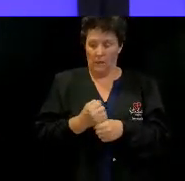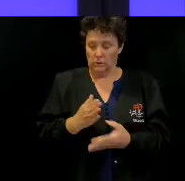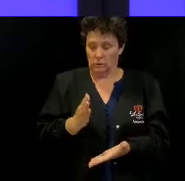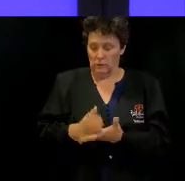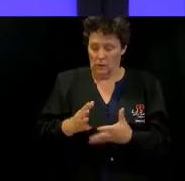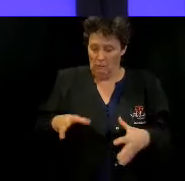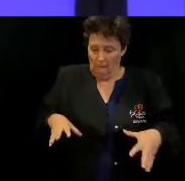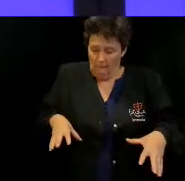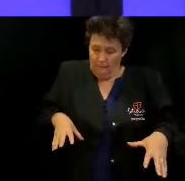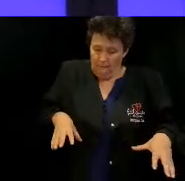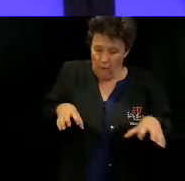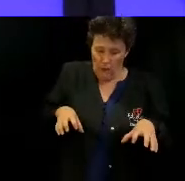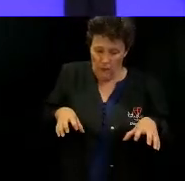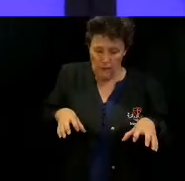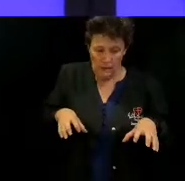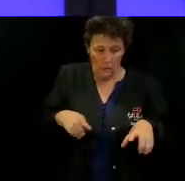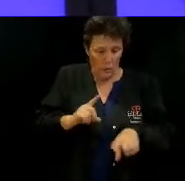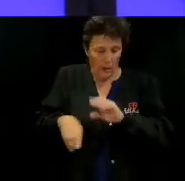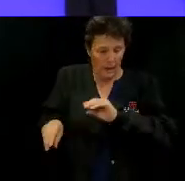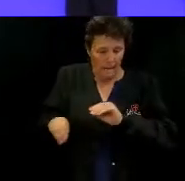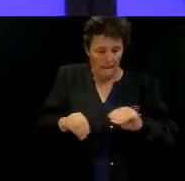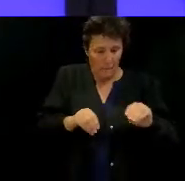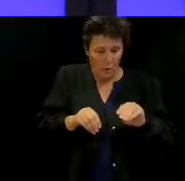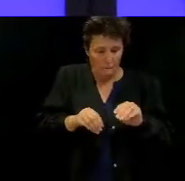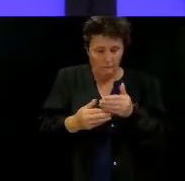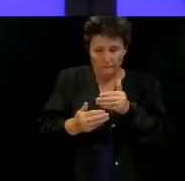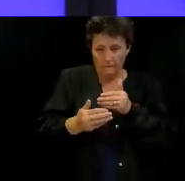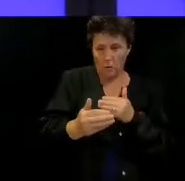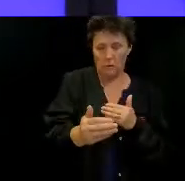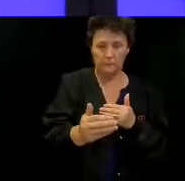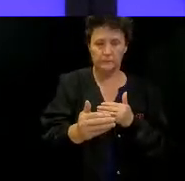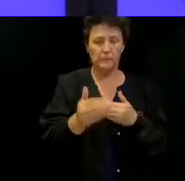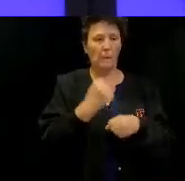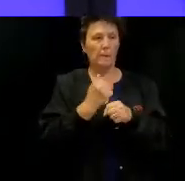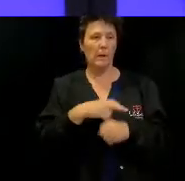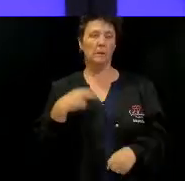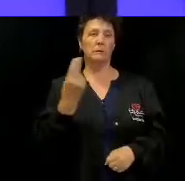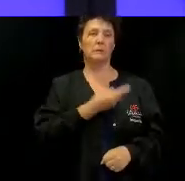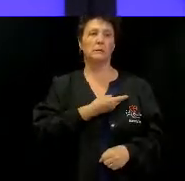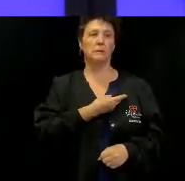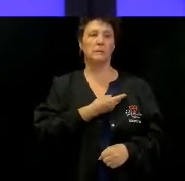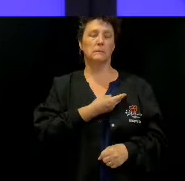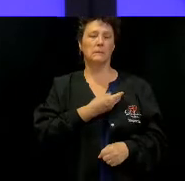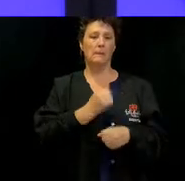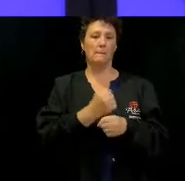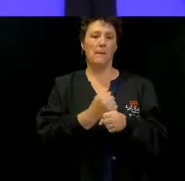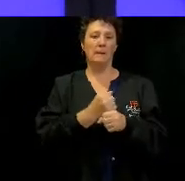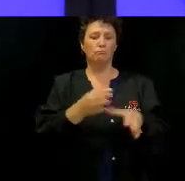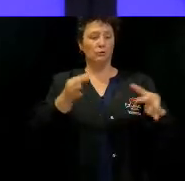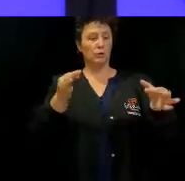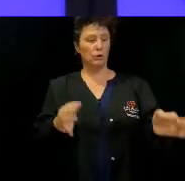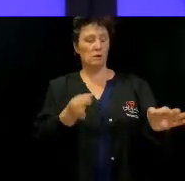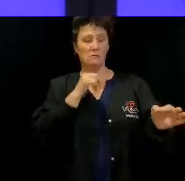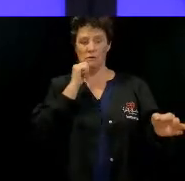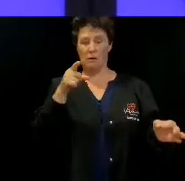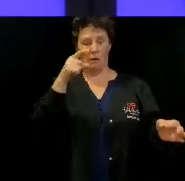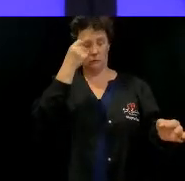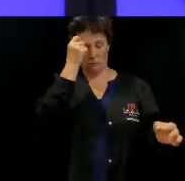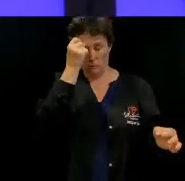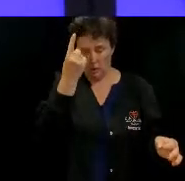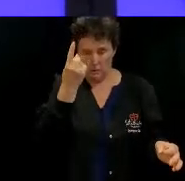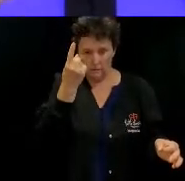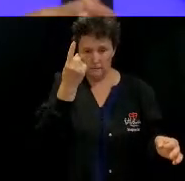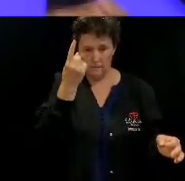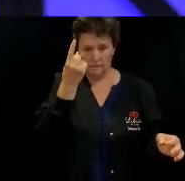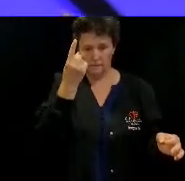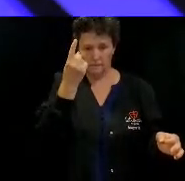It keeps us from moving forward. And it causes us to make unwise choices, unwise decisions.